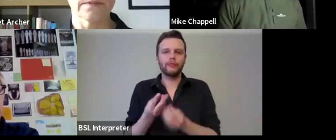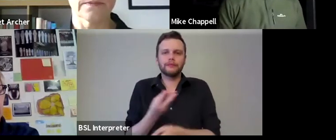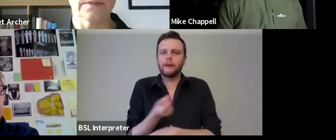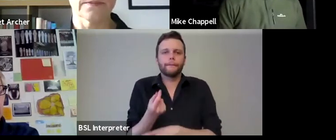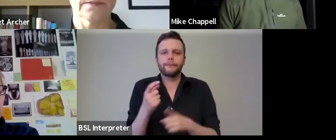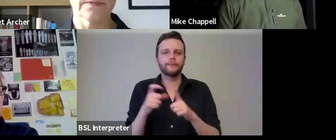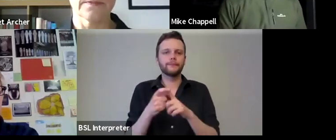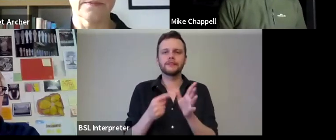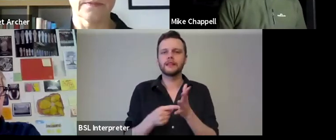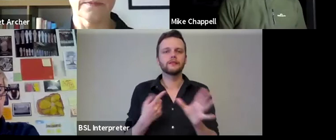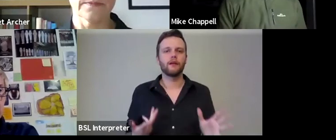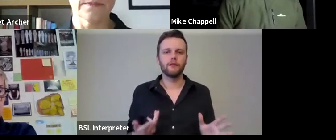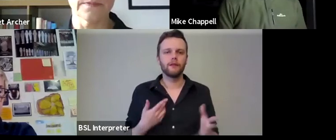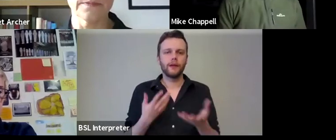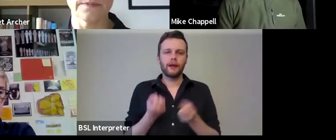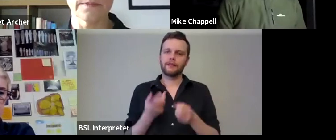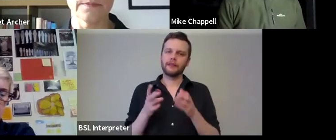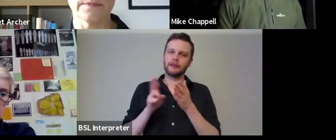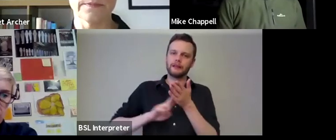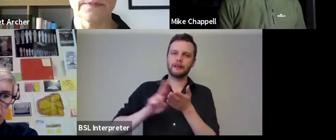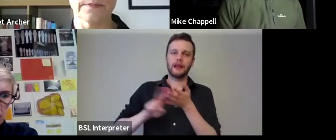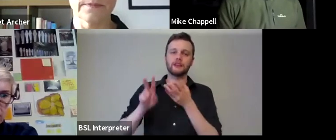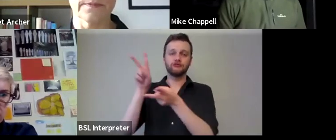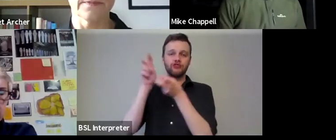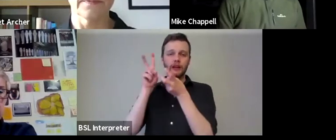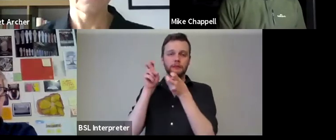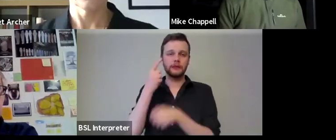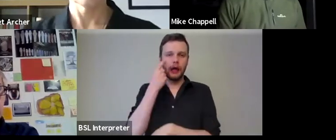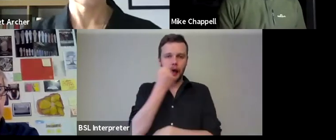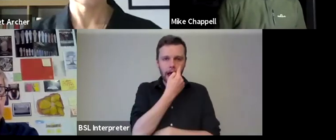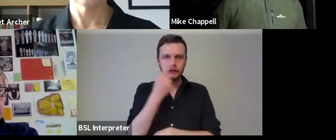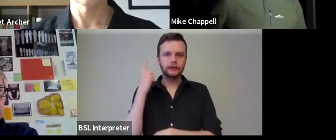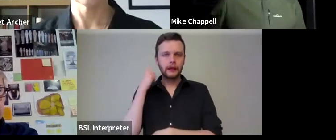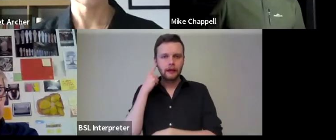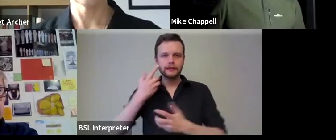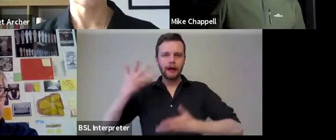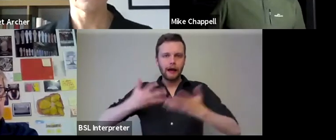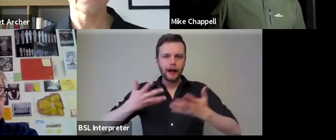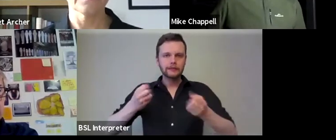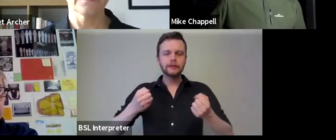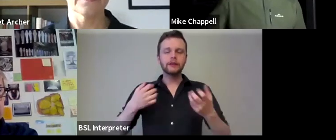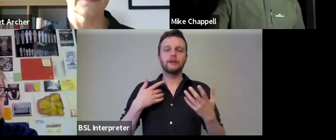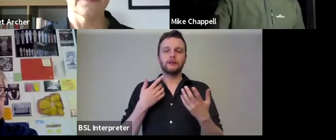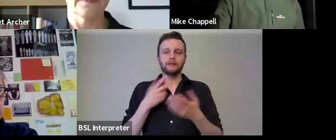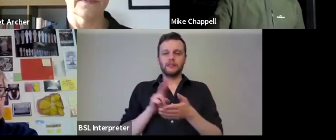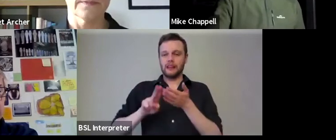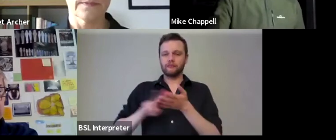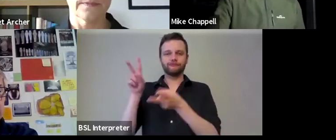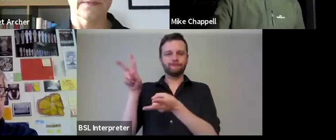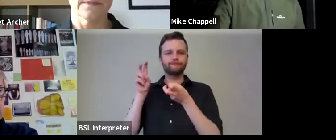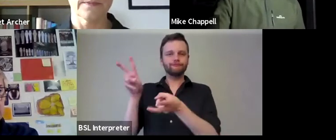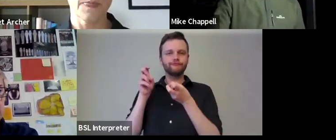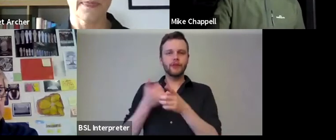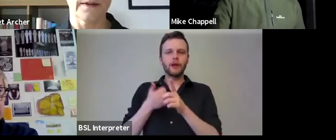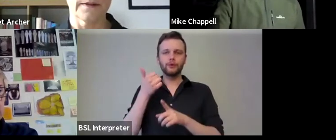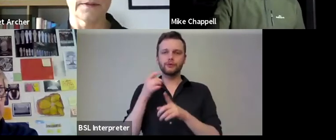know, we have our kind of natural receptors, our eyes, our ears, our hands. You know, these are our ways of